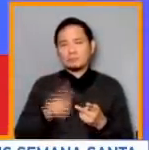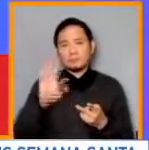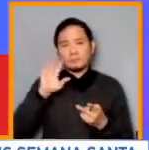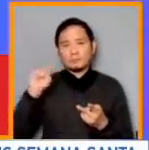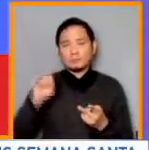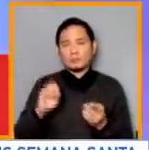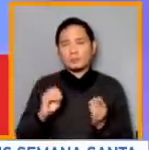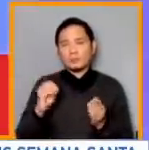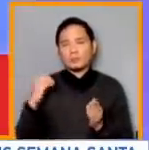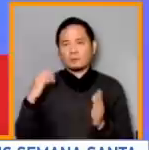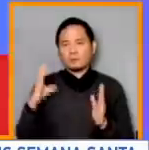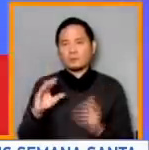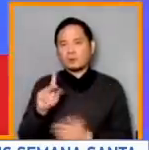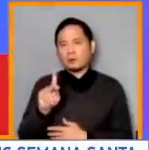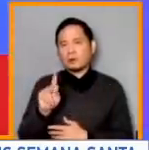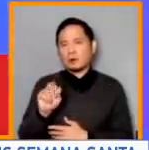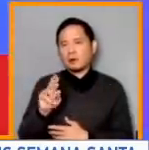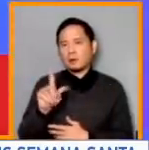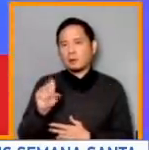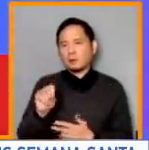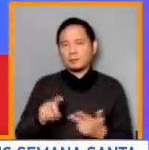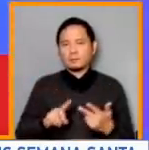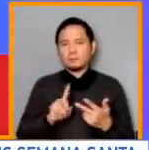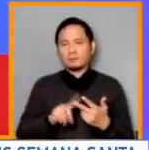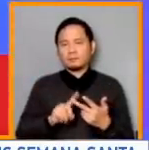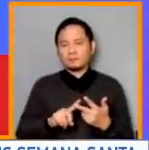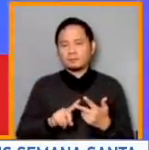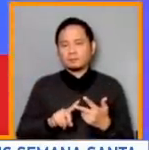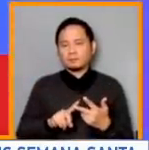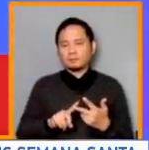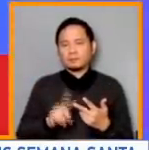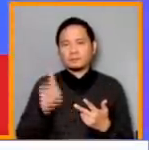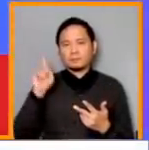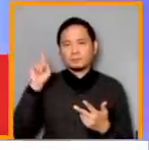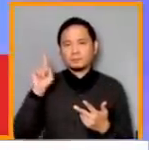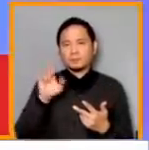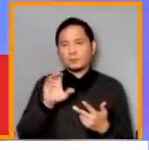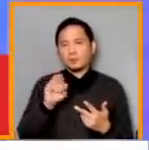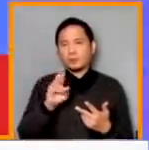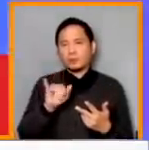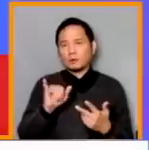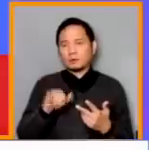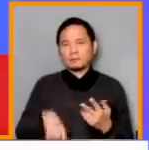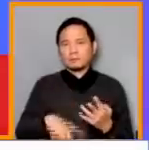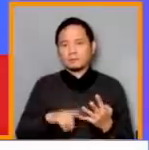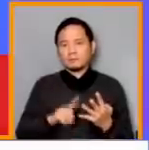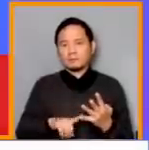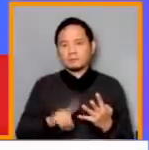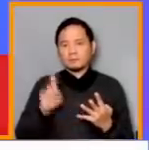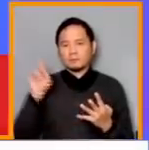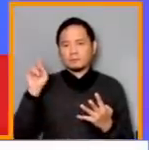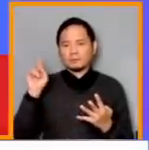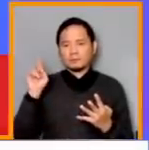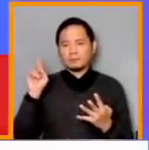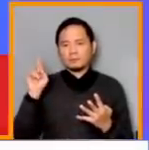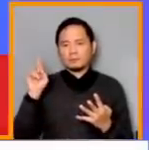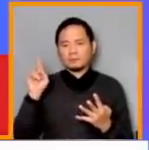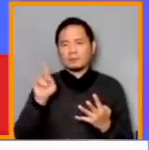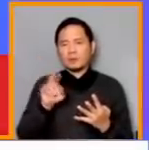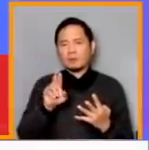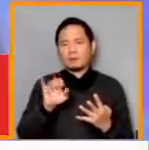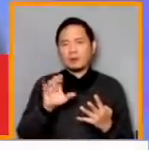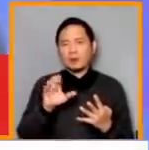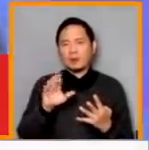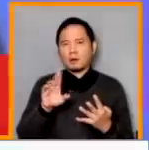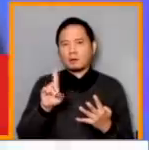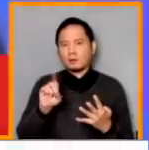Carlo Katigbak, Chief Operating Officer for Broadcast Cory Vidanes, Group Chief Financial Officer Ricardo Tan